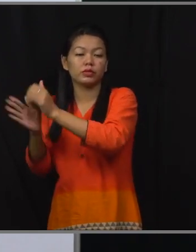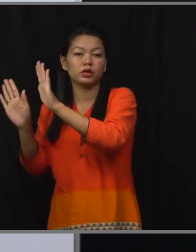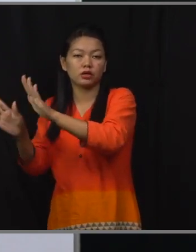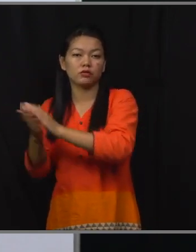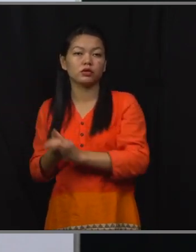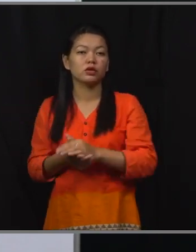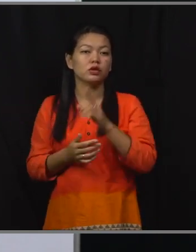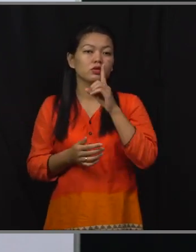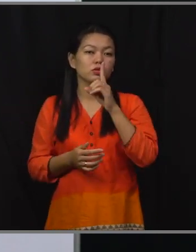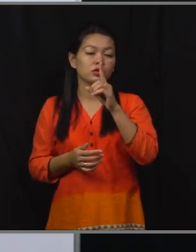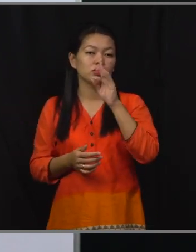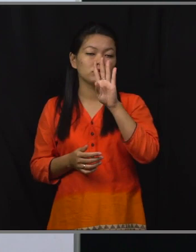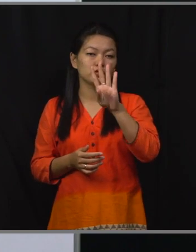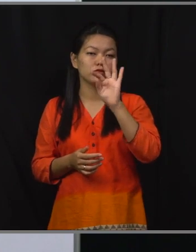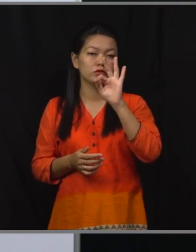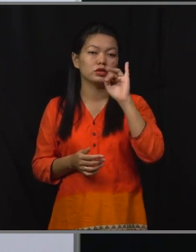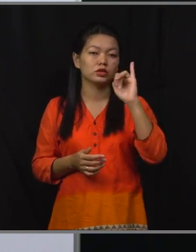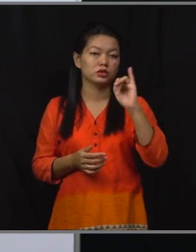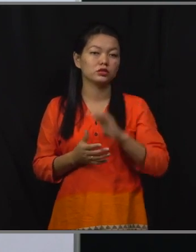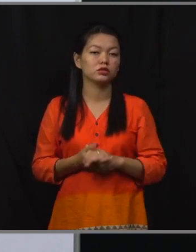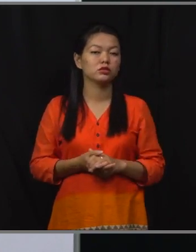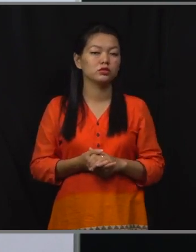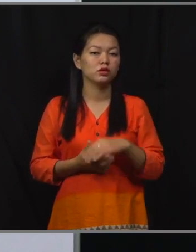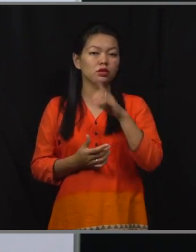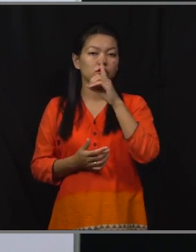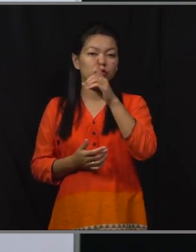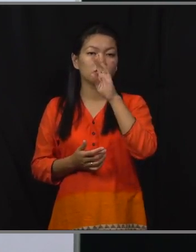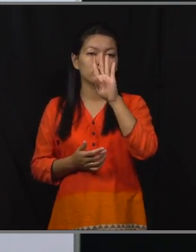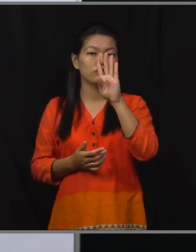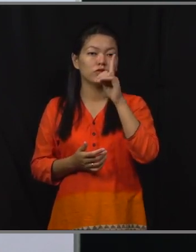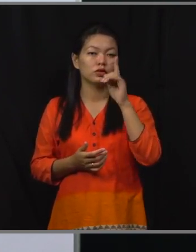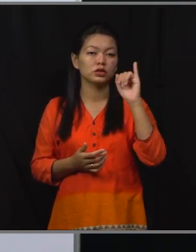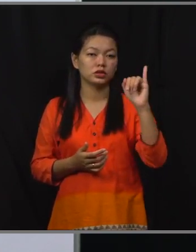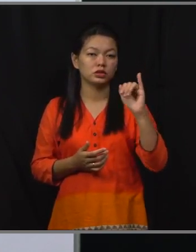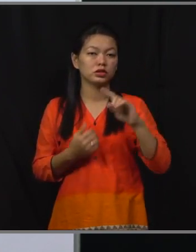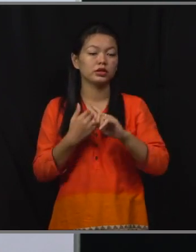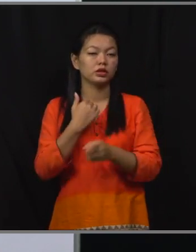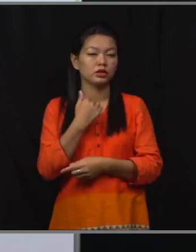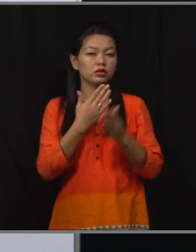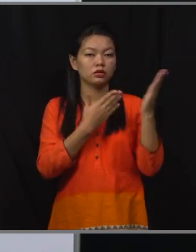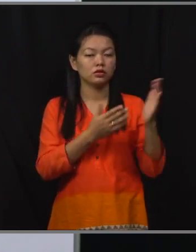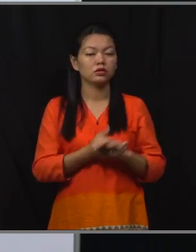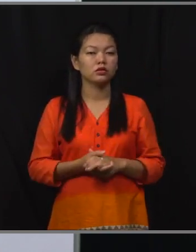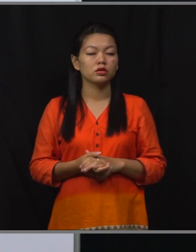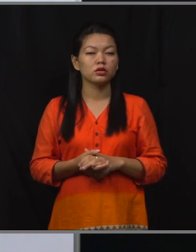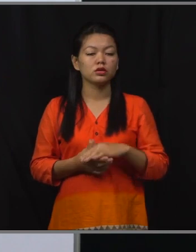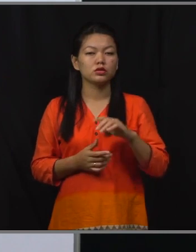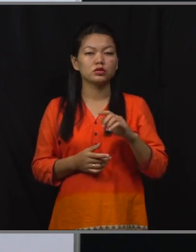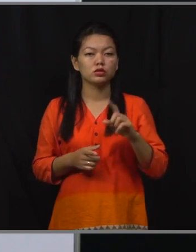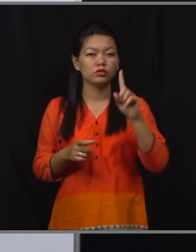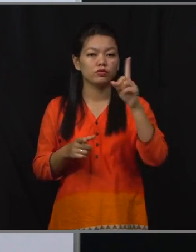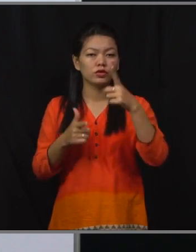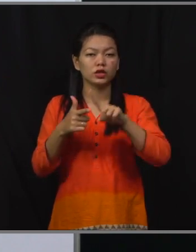1,416. So this transaction starts, their financial accounting year starts from 1st January